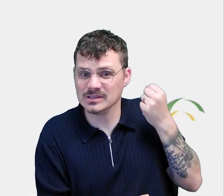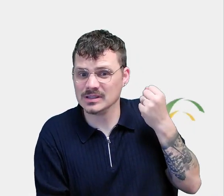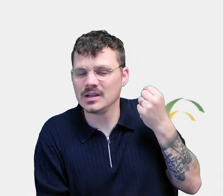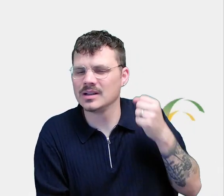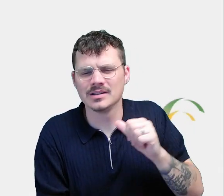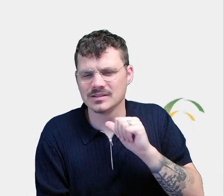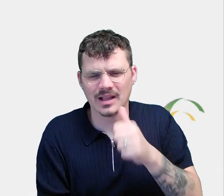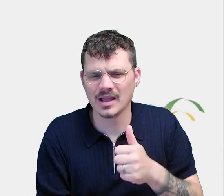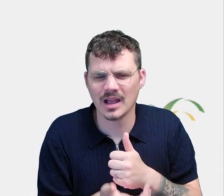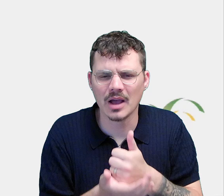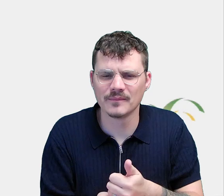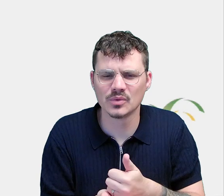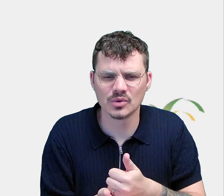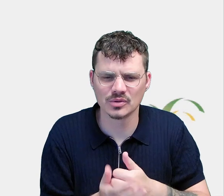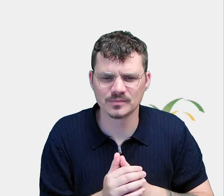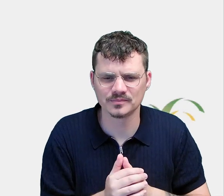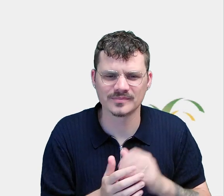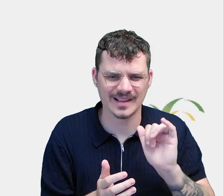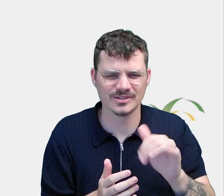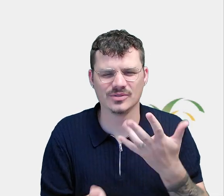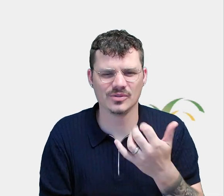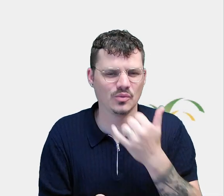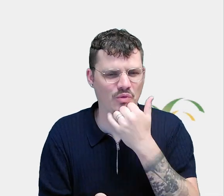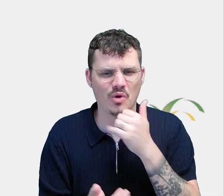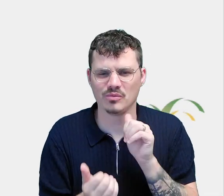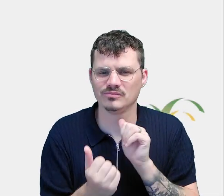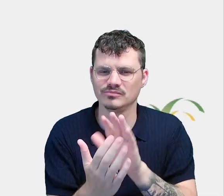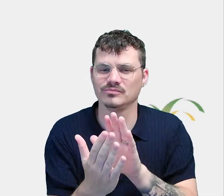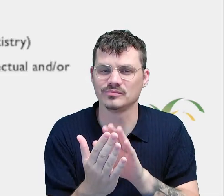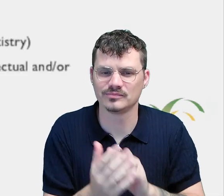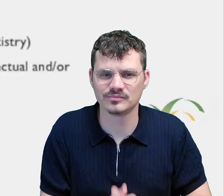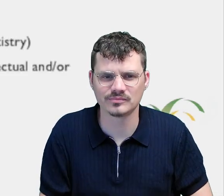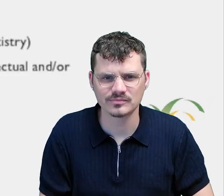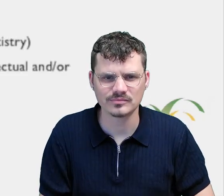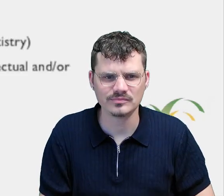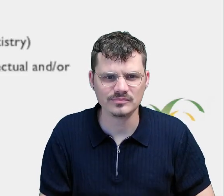helpful and is the wrong way around.